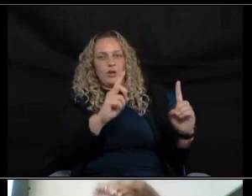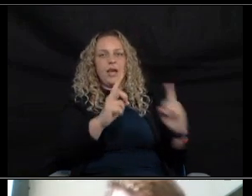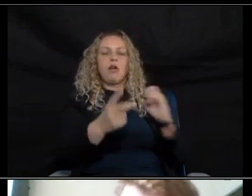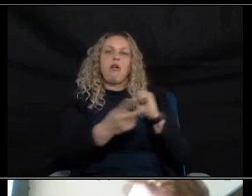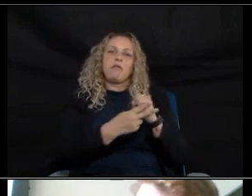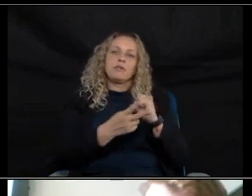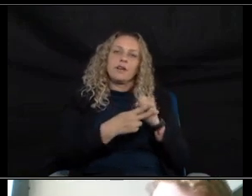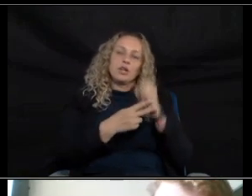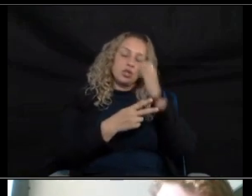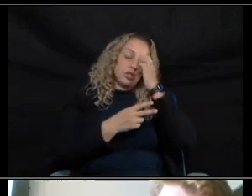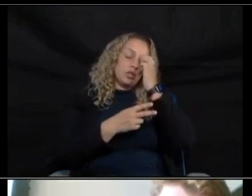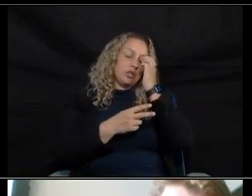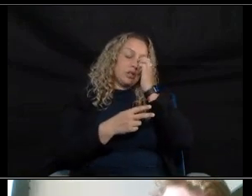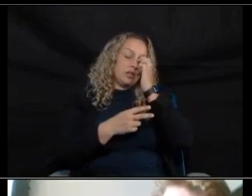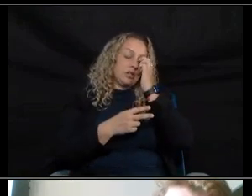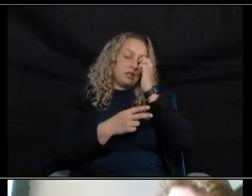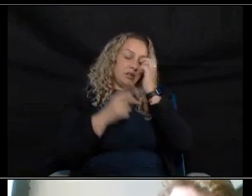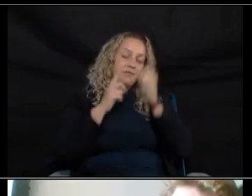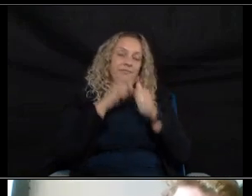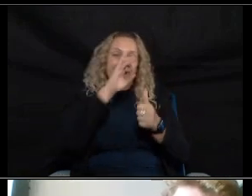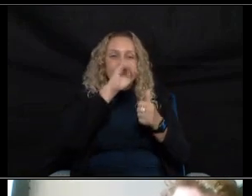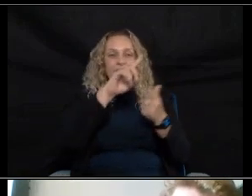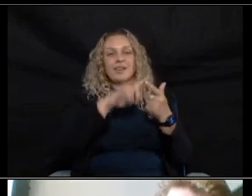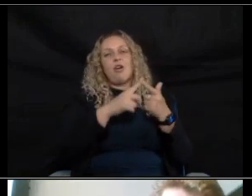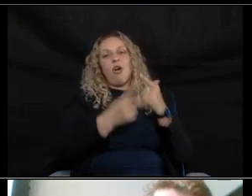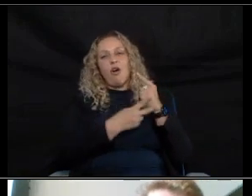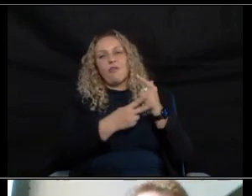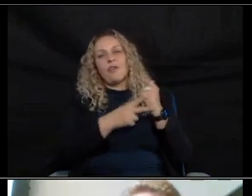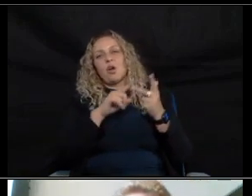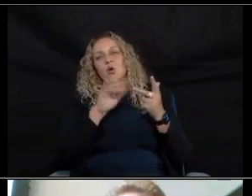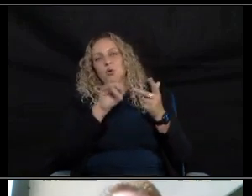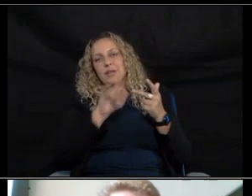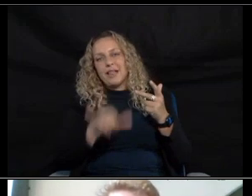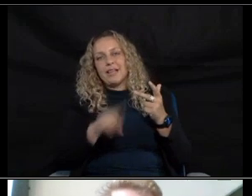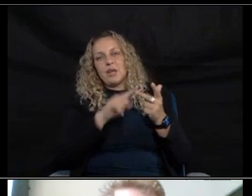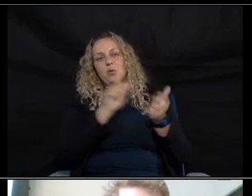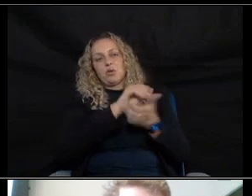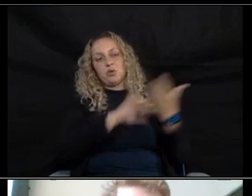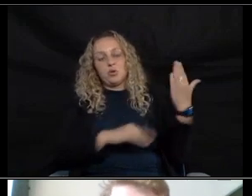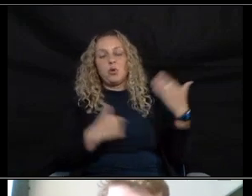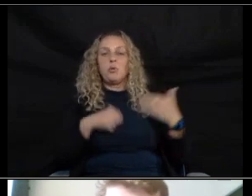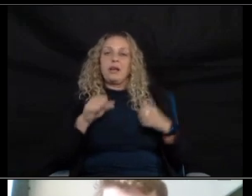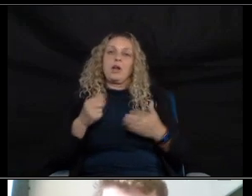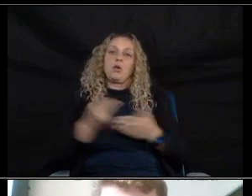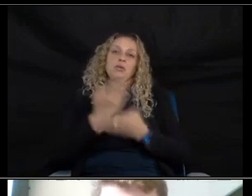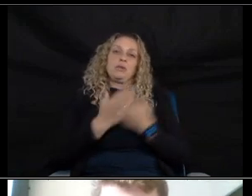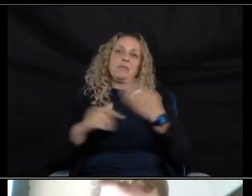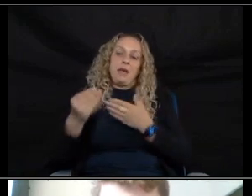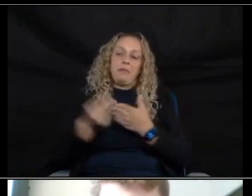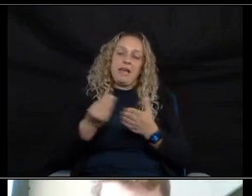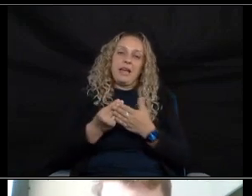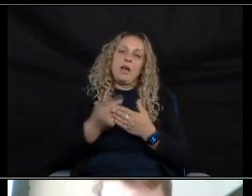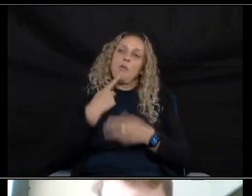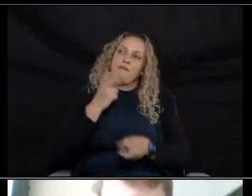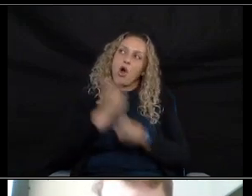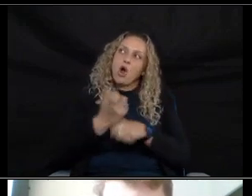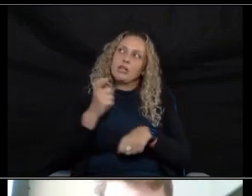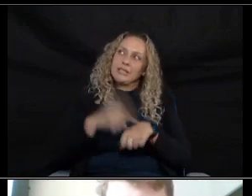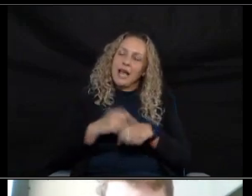conservation, and just utility education related stuff with students. And we've really have really had a hard